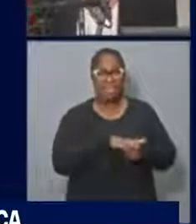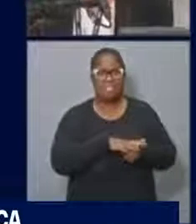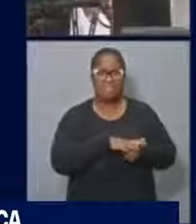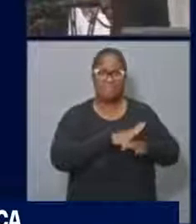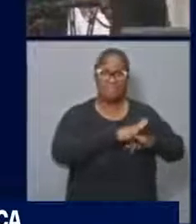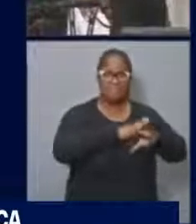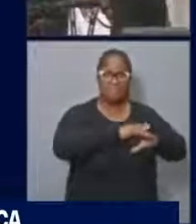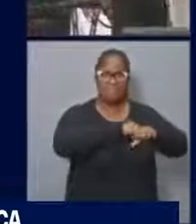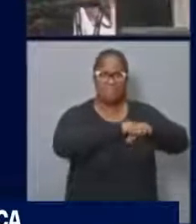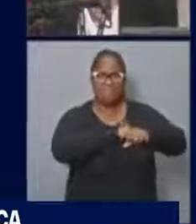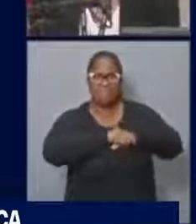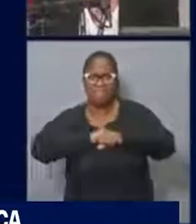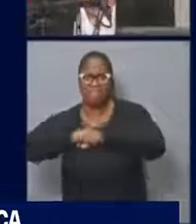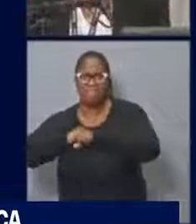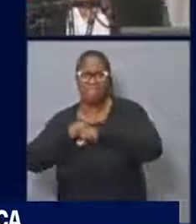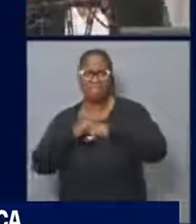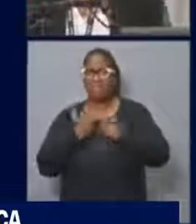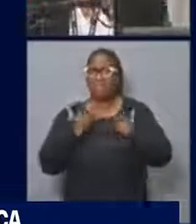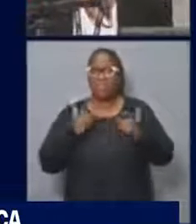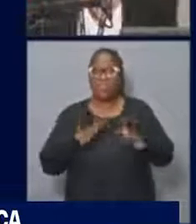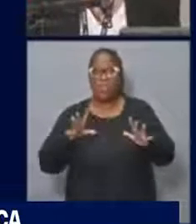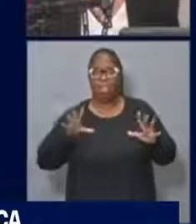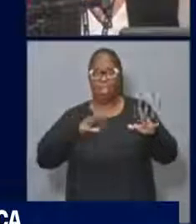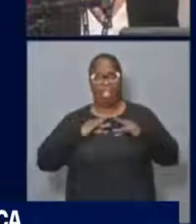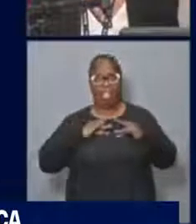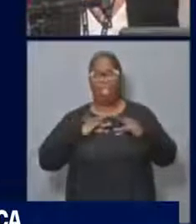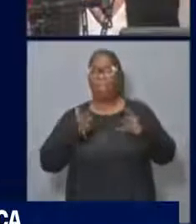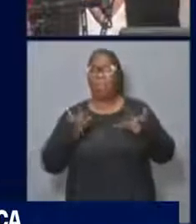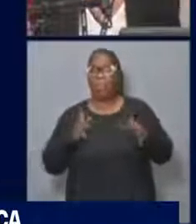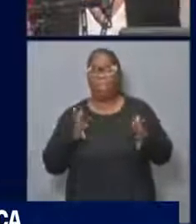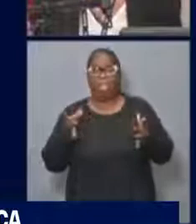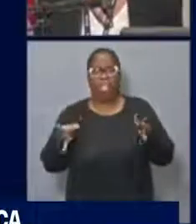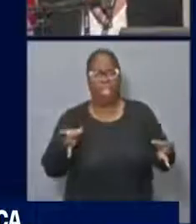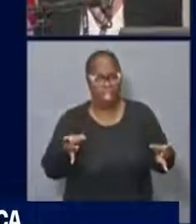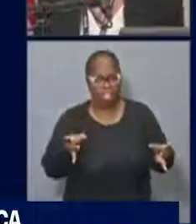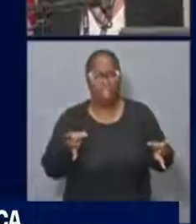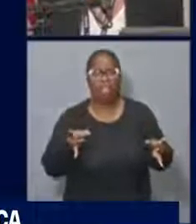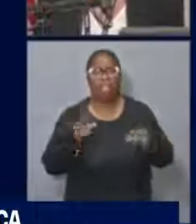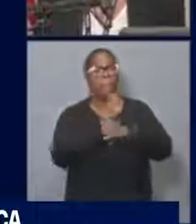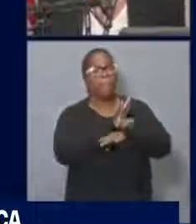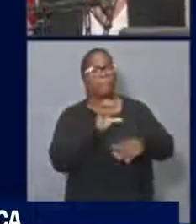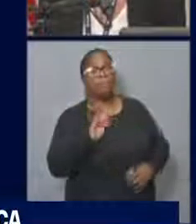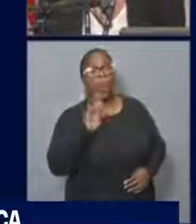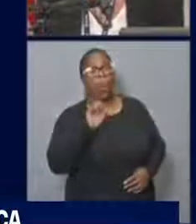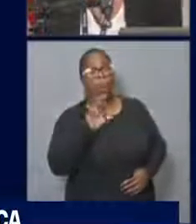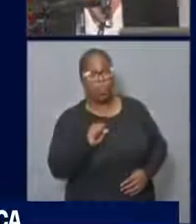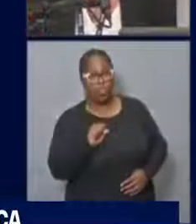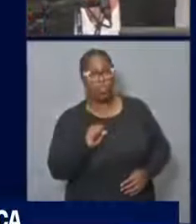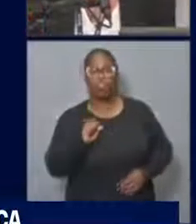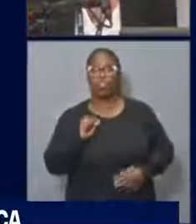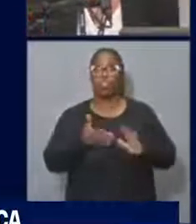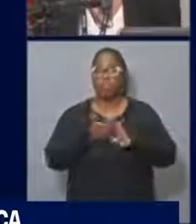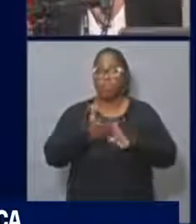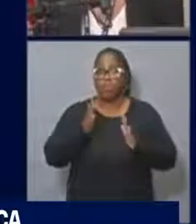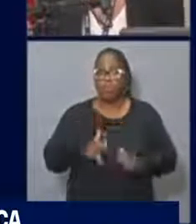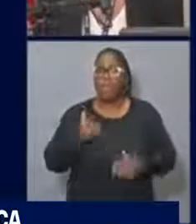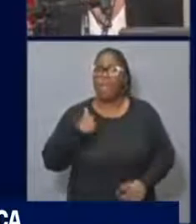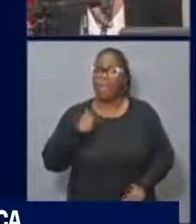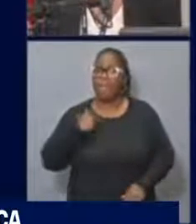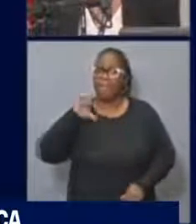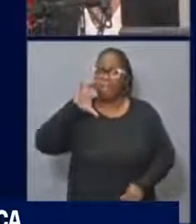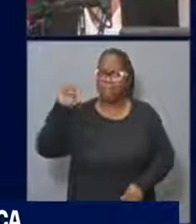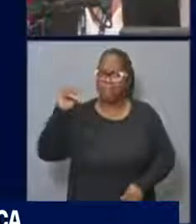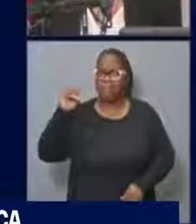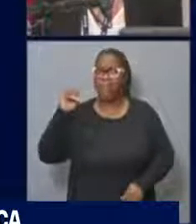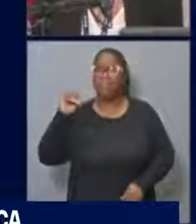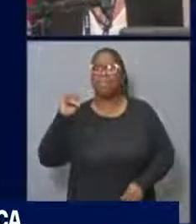transmitting the virus or becoming infected. Business owners and operators have a corporate, moral, and social responsibility to